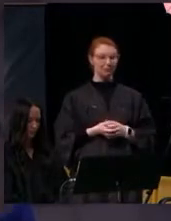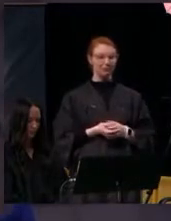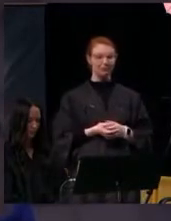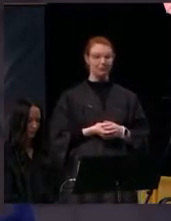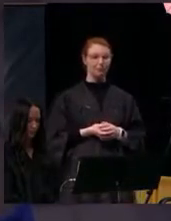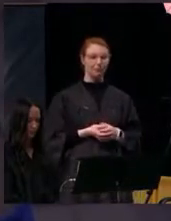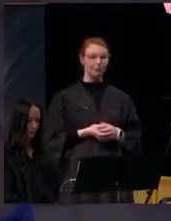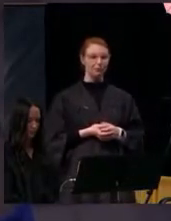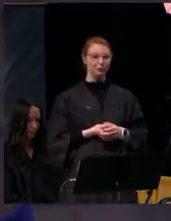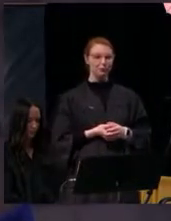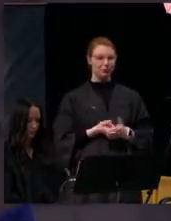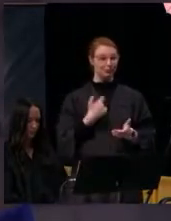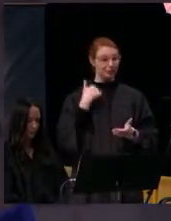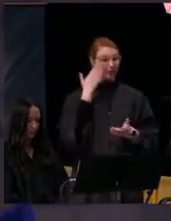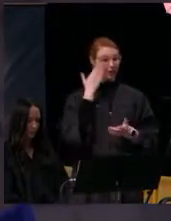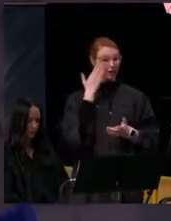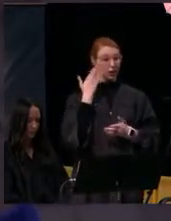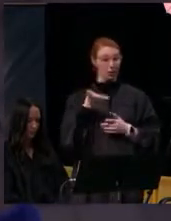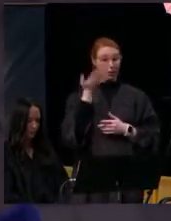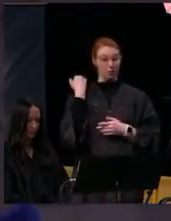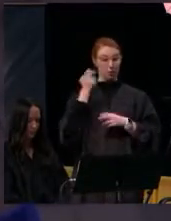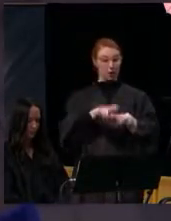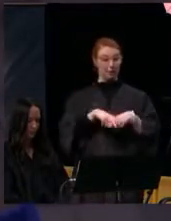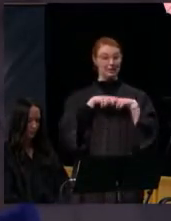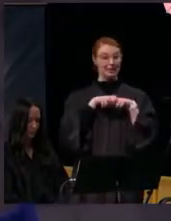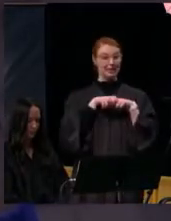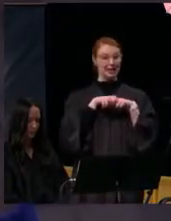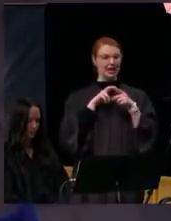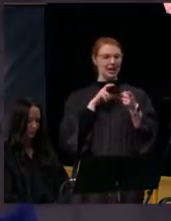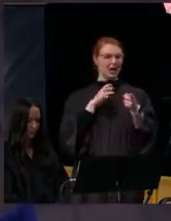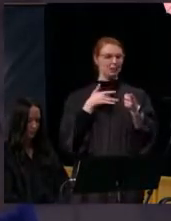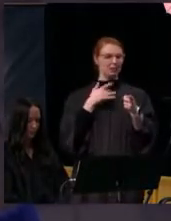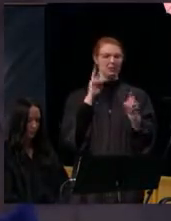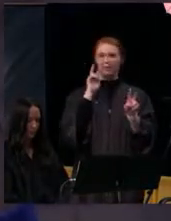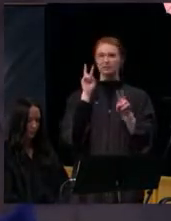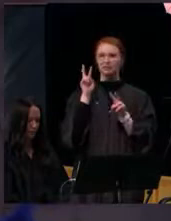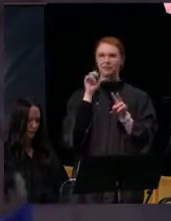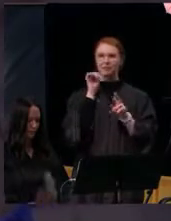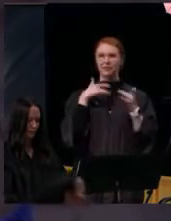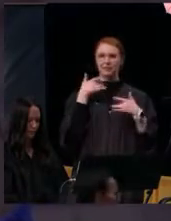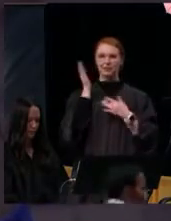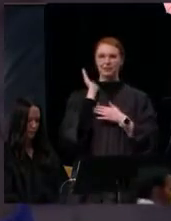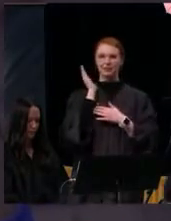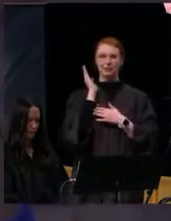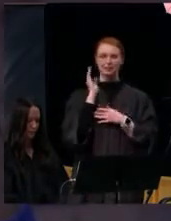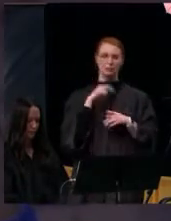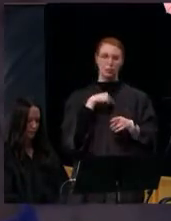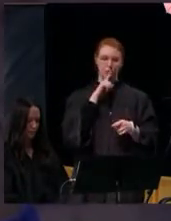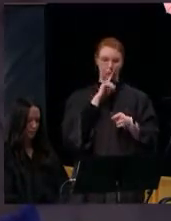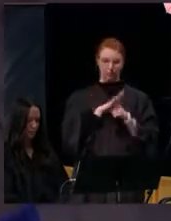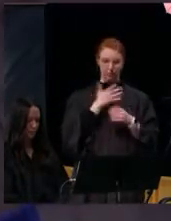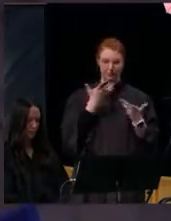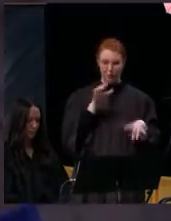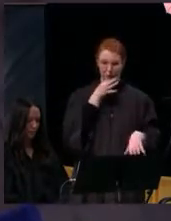as you sit in your chair, hearing me speak probably isn't your biggest priority. So I also promise you that I'm almost done.